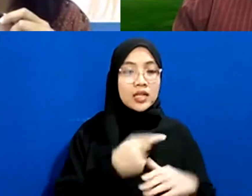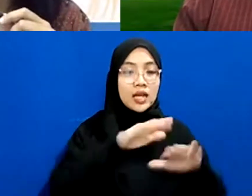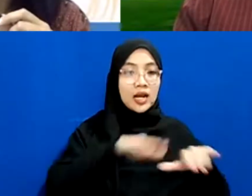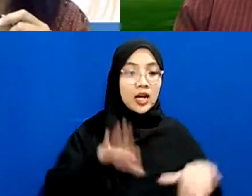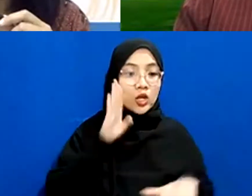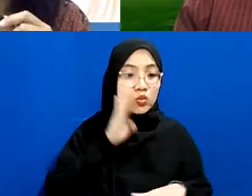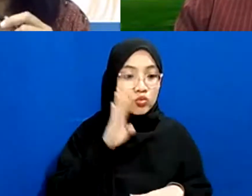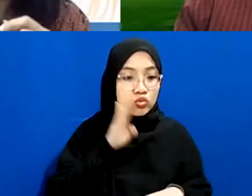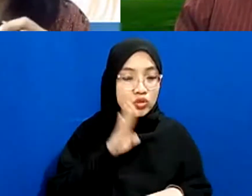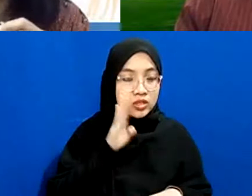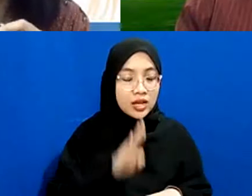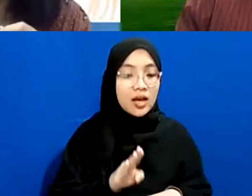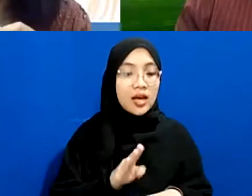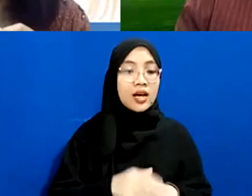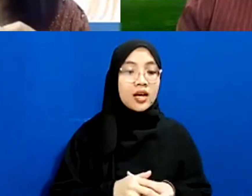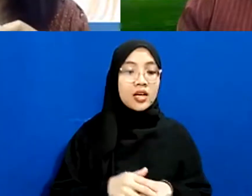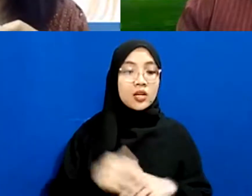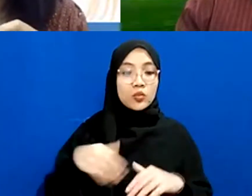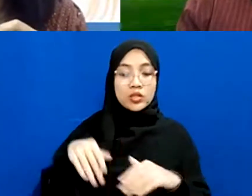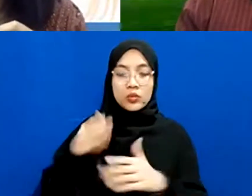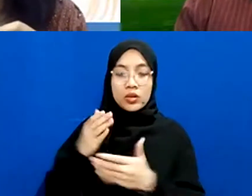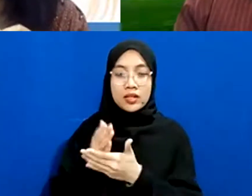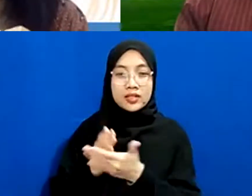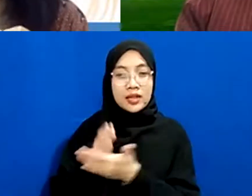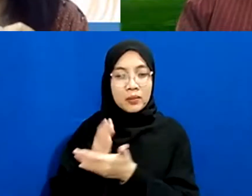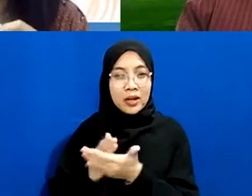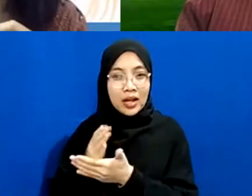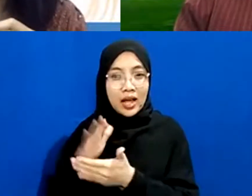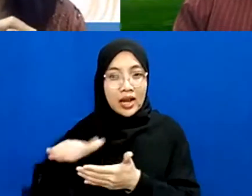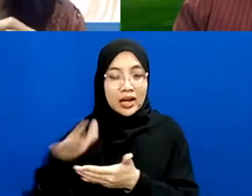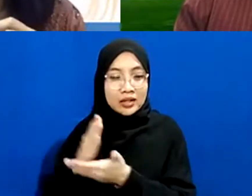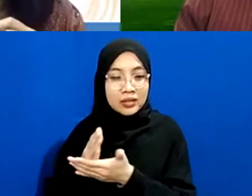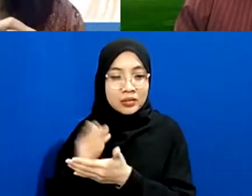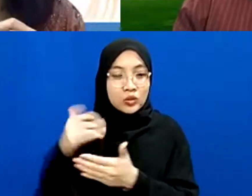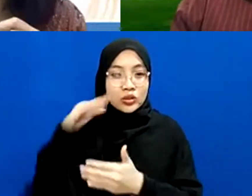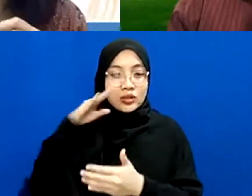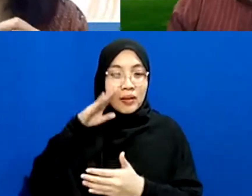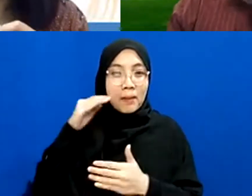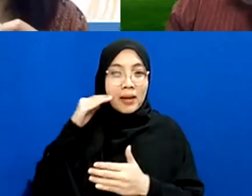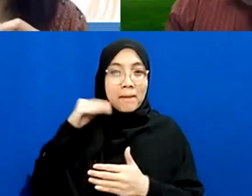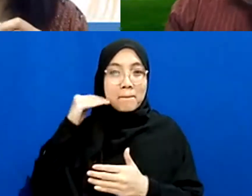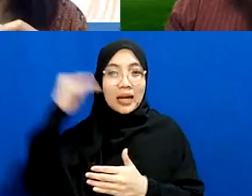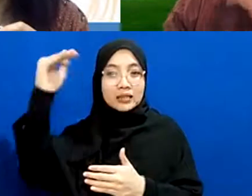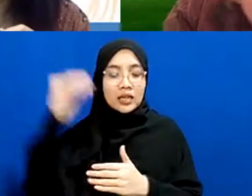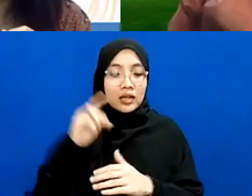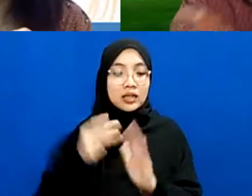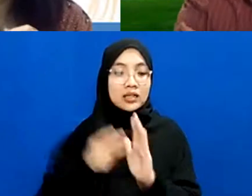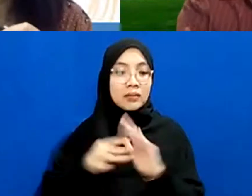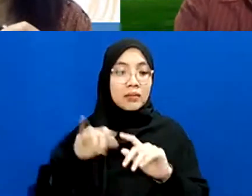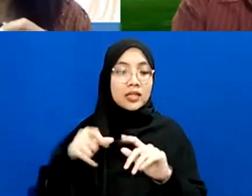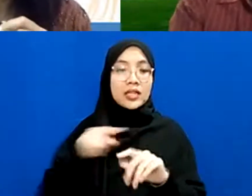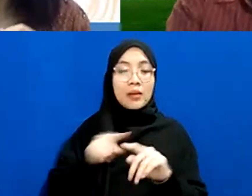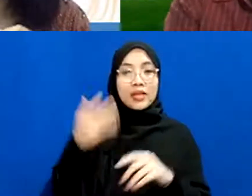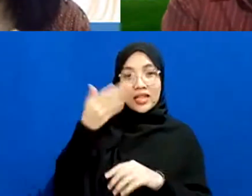middle childhood and then adolescent. And I completely agree with David that do not underestimate what the young